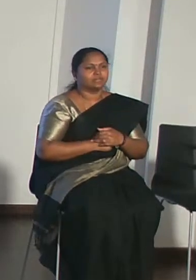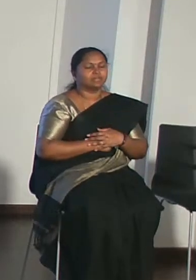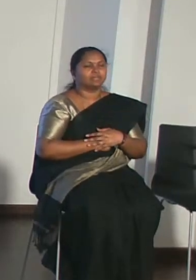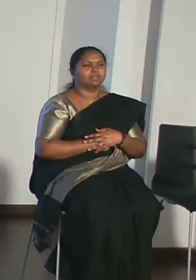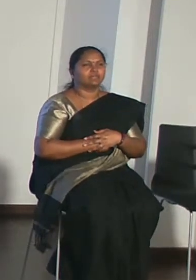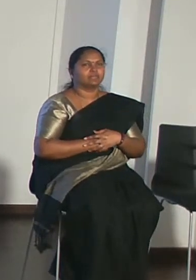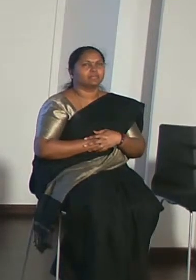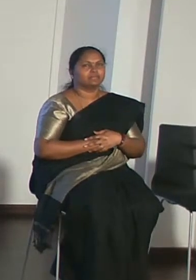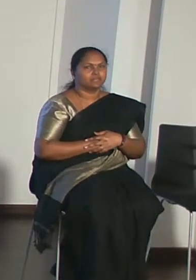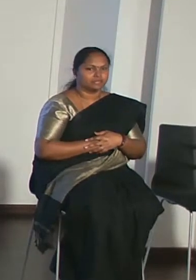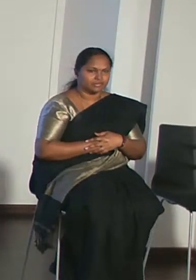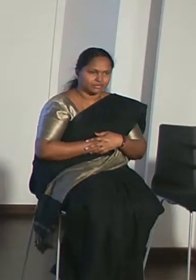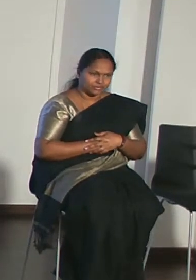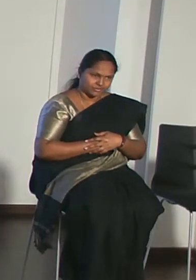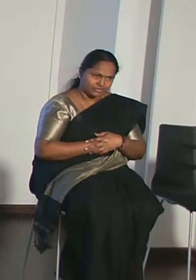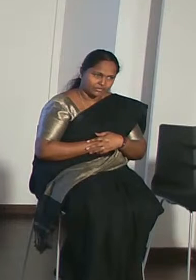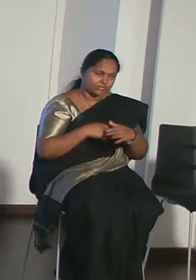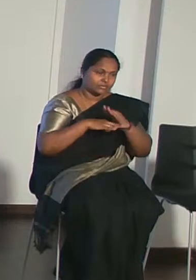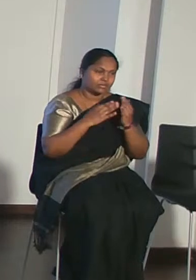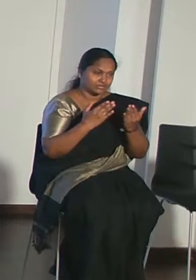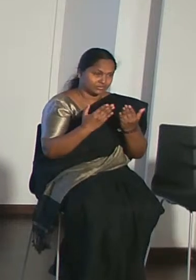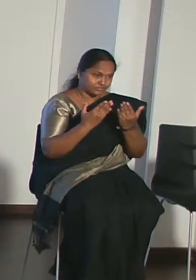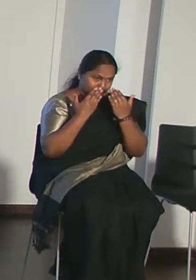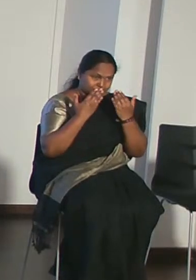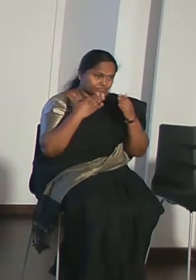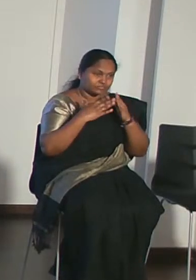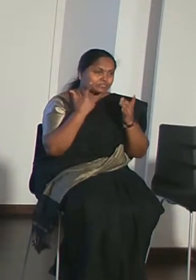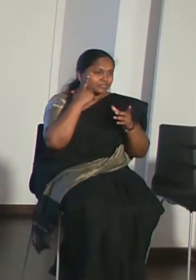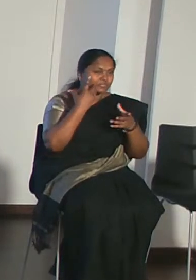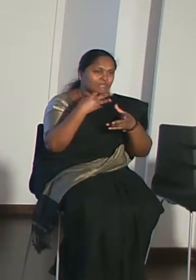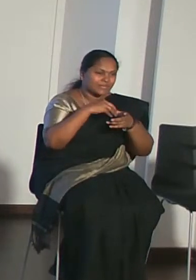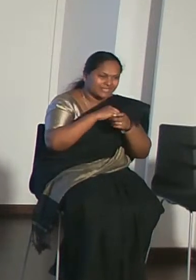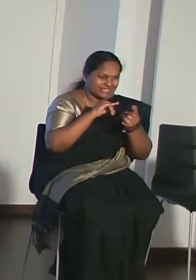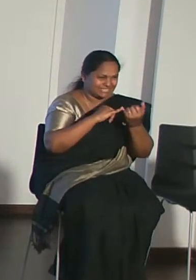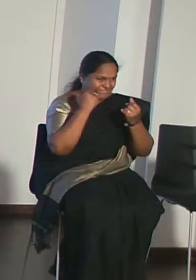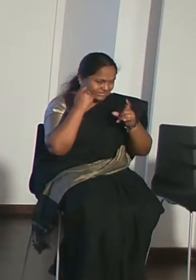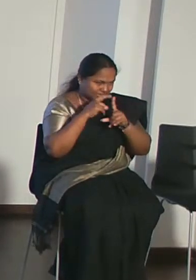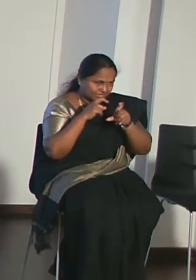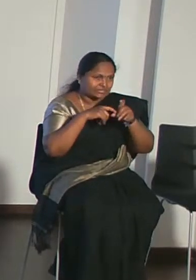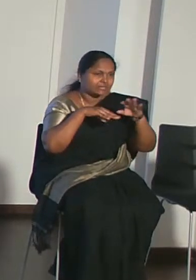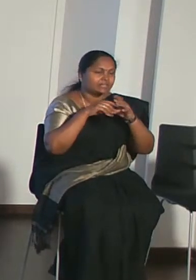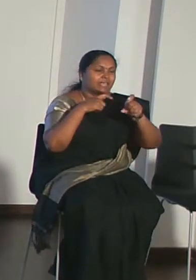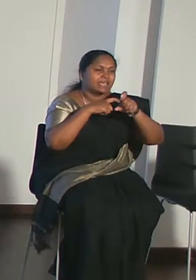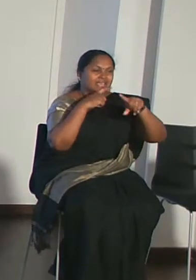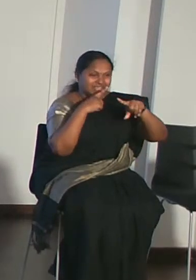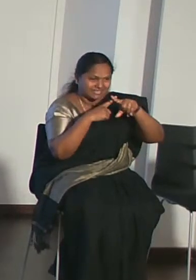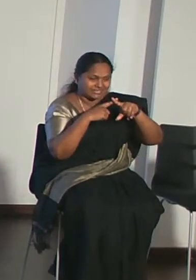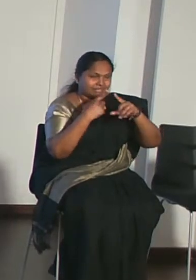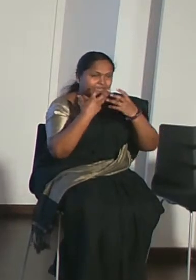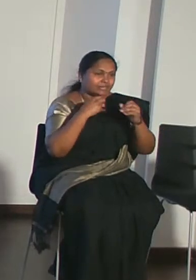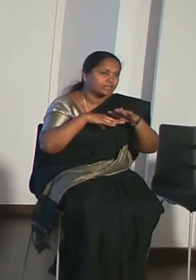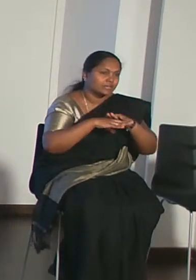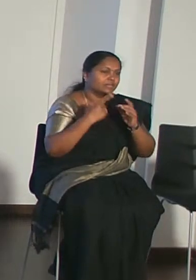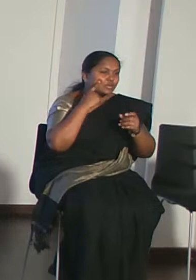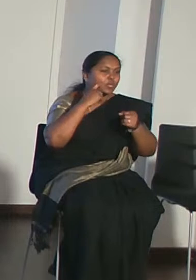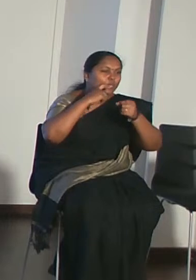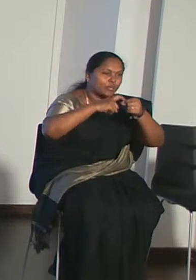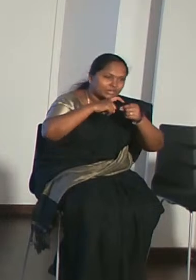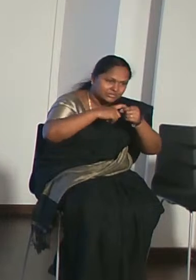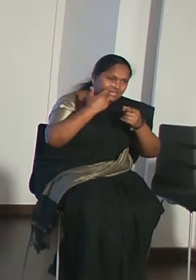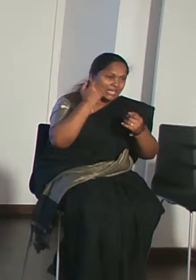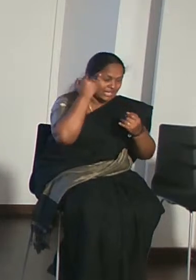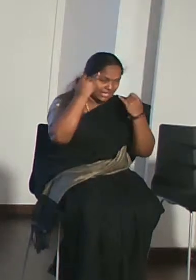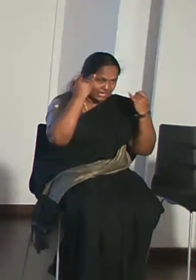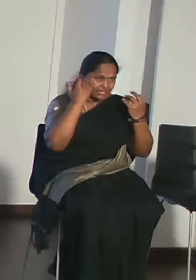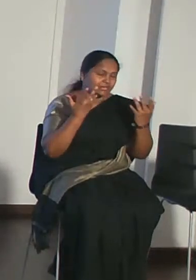um, it's education is alongside exhibitions, and we've also been questioning this